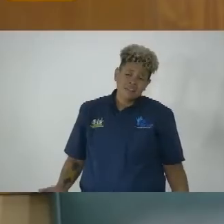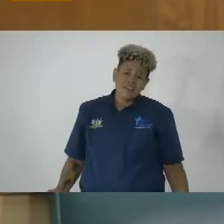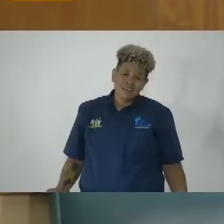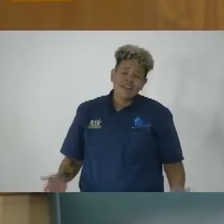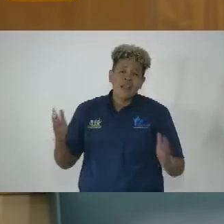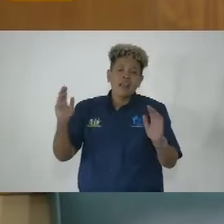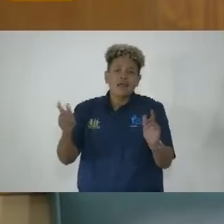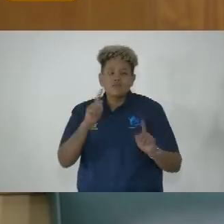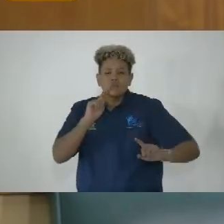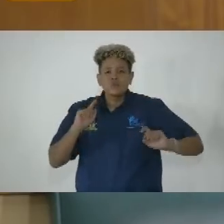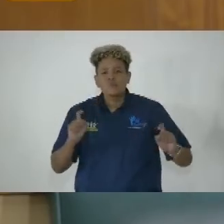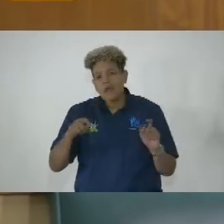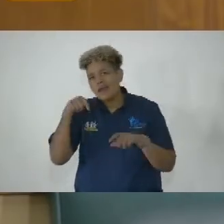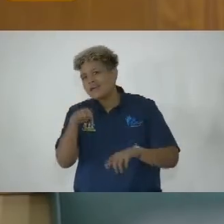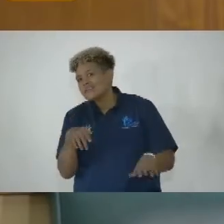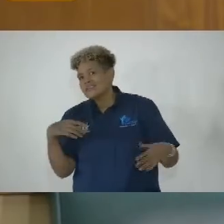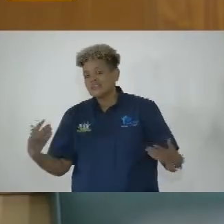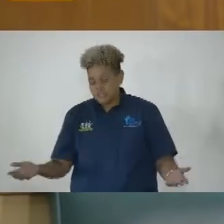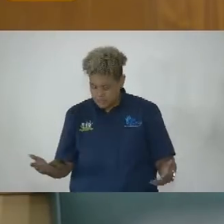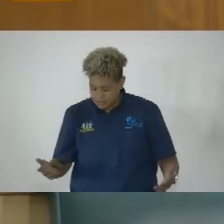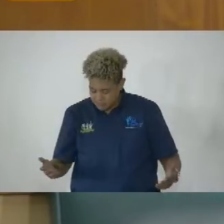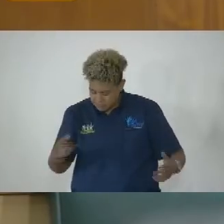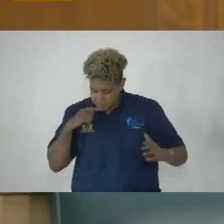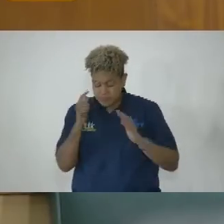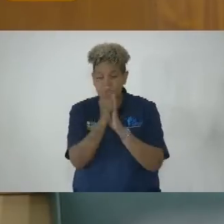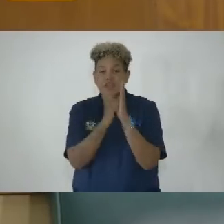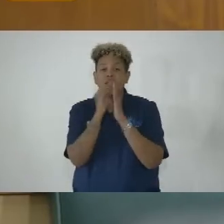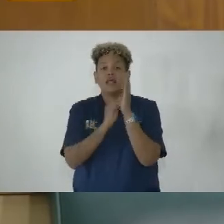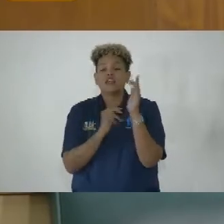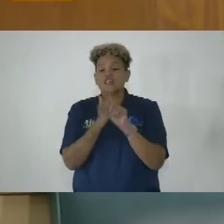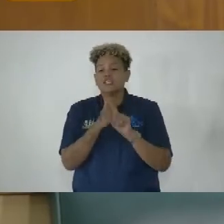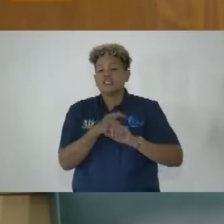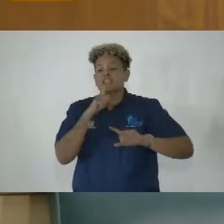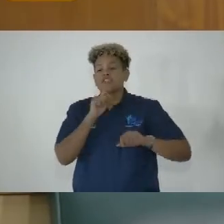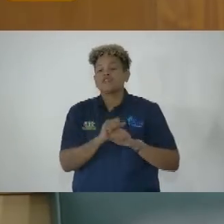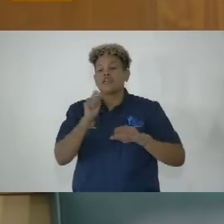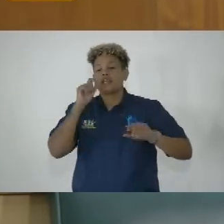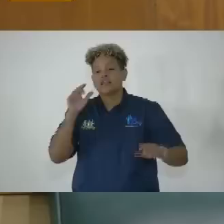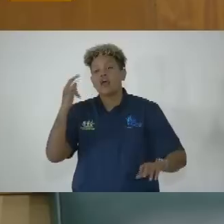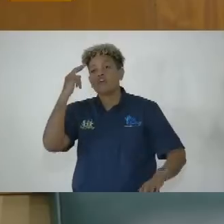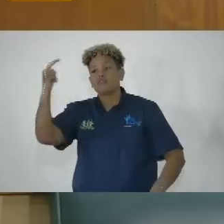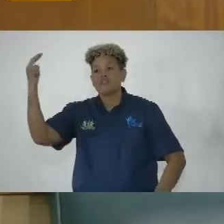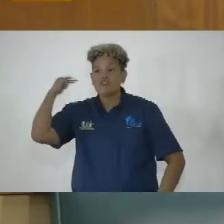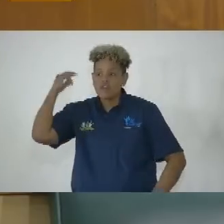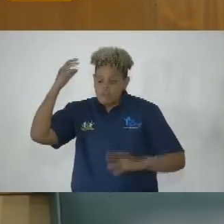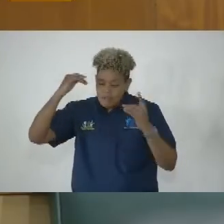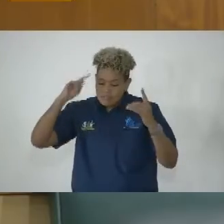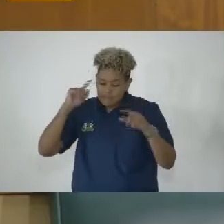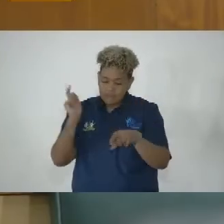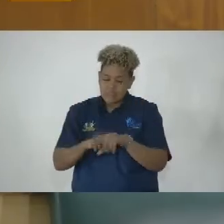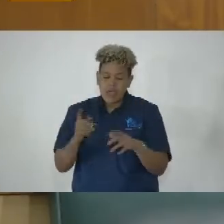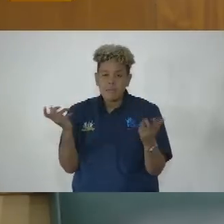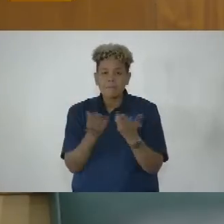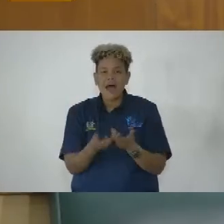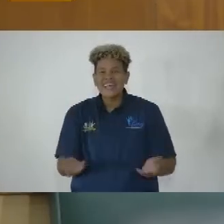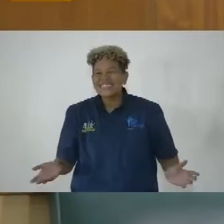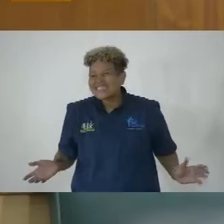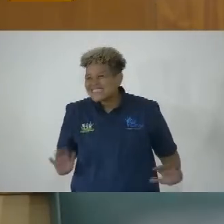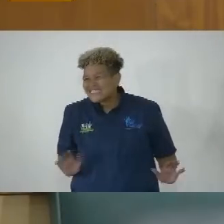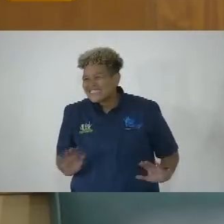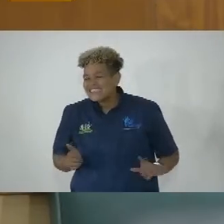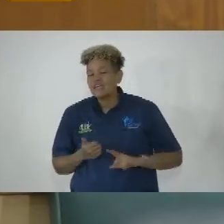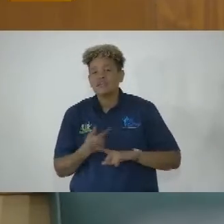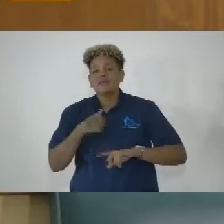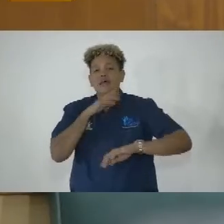left to deal with a legislation that is not reflective of the time. So we would